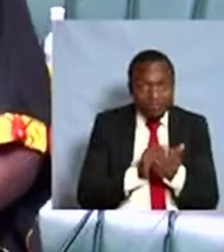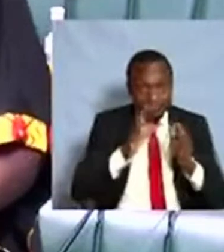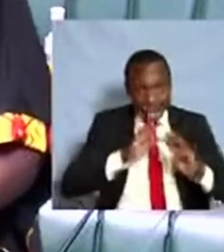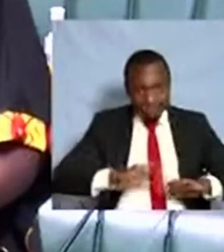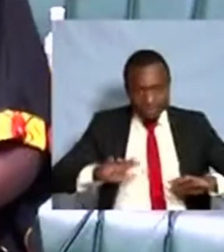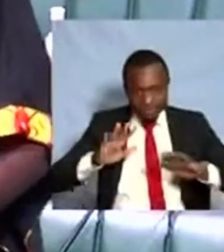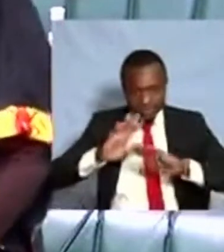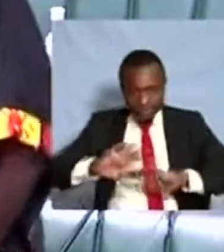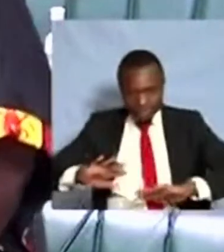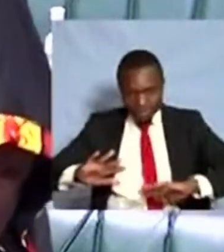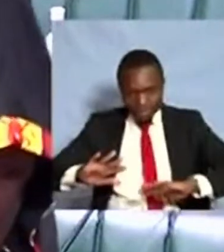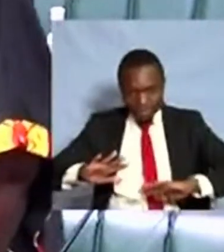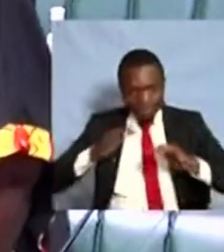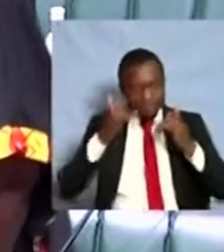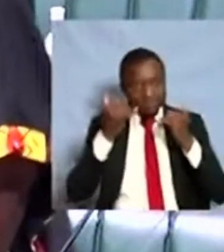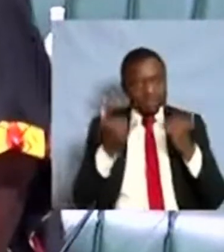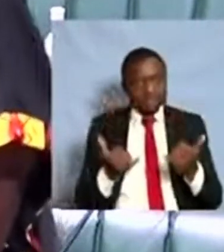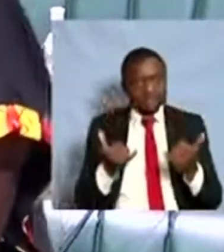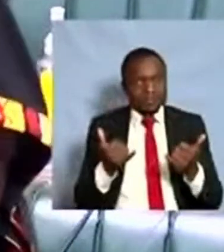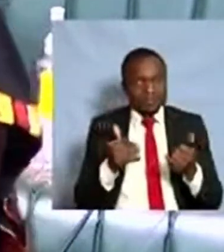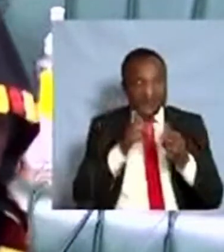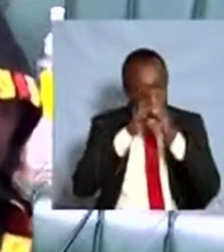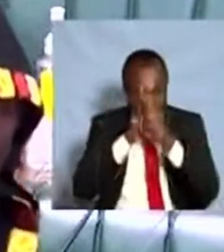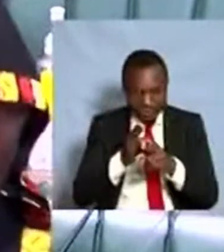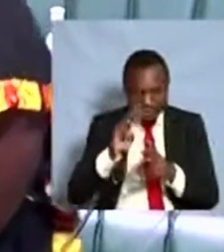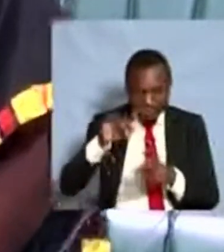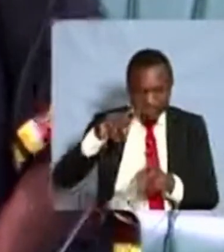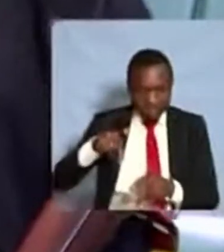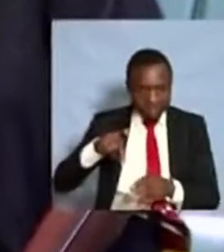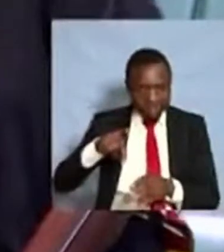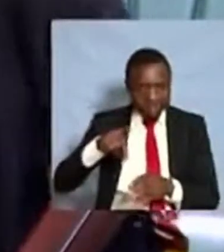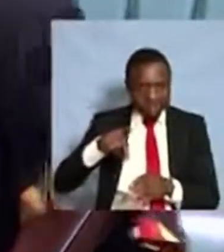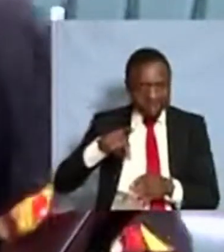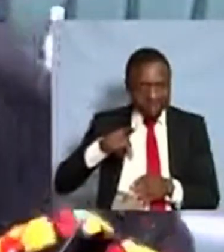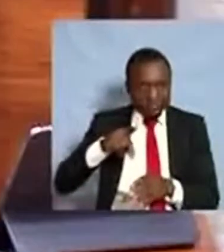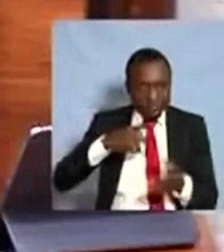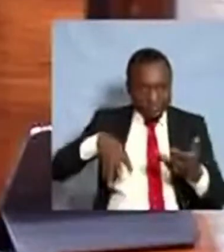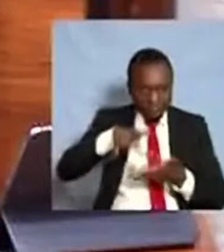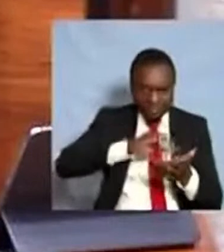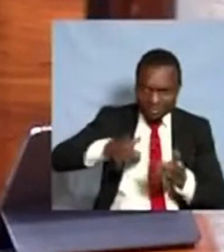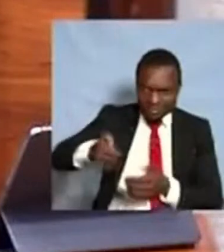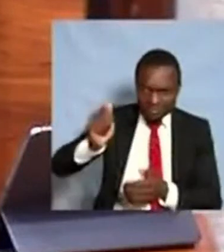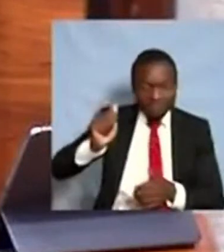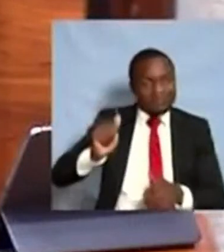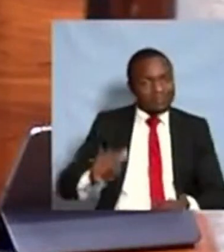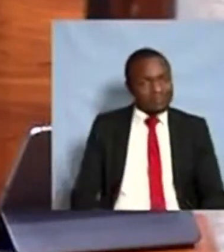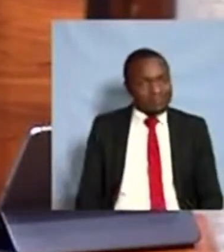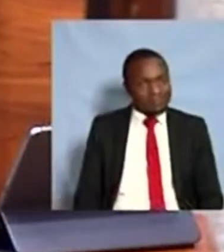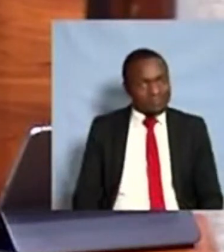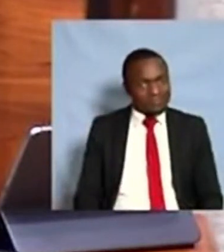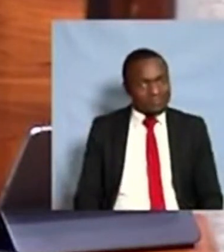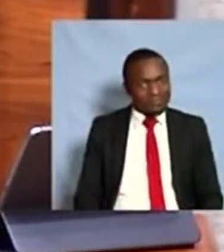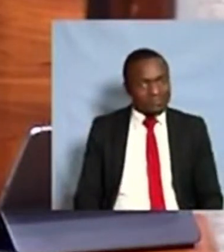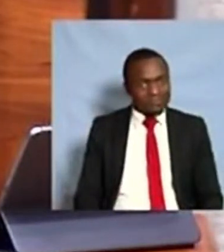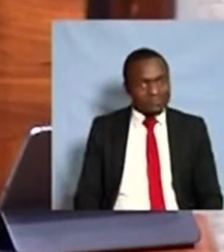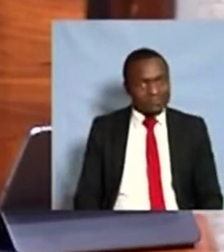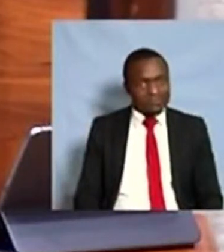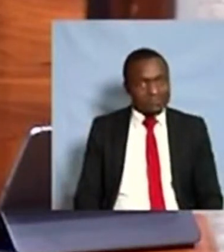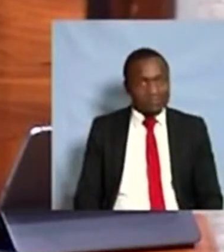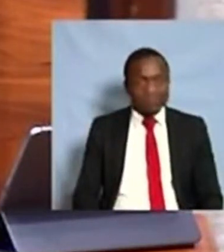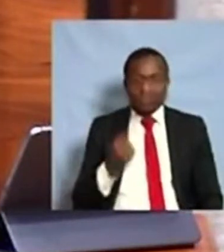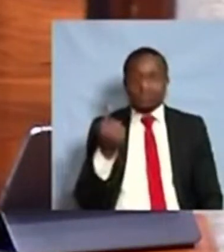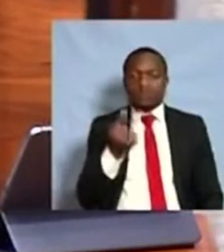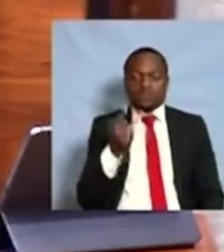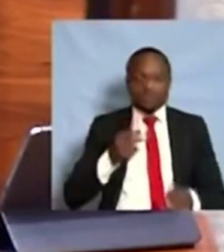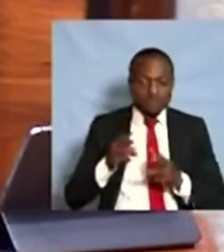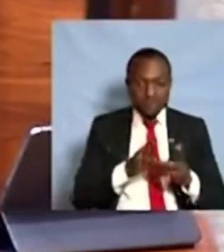removing this. Order. Now, Honorable Member, you're contradicting it yourself. Because the only